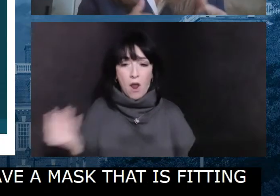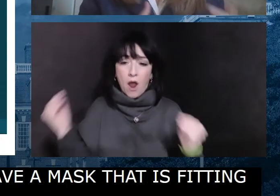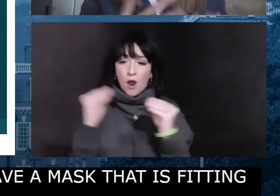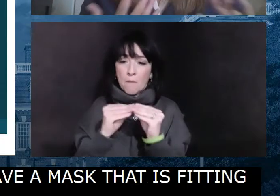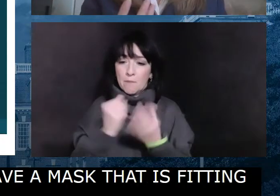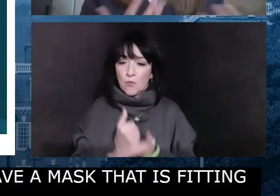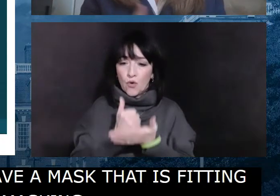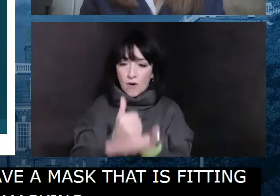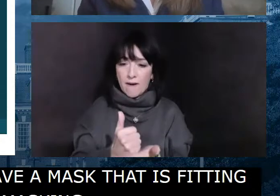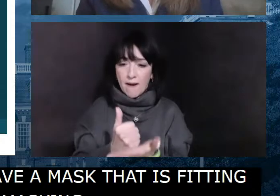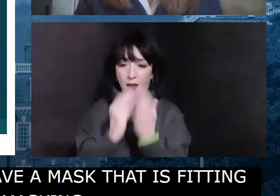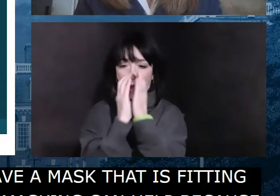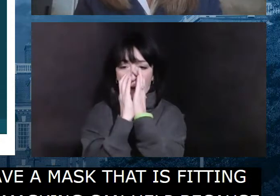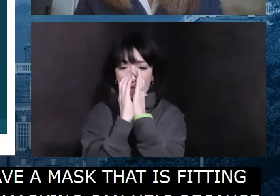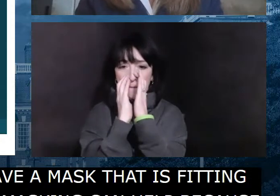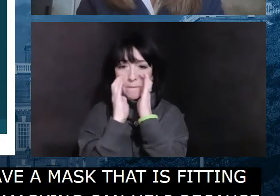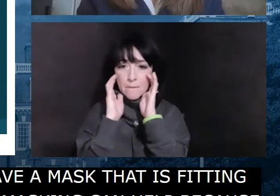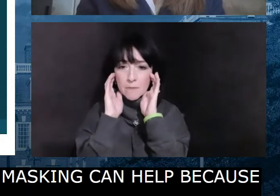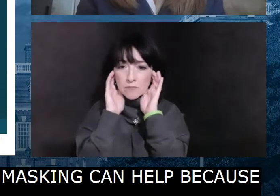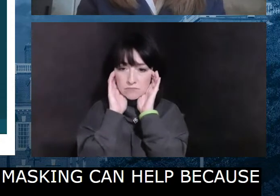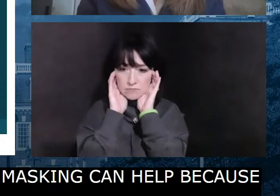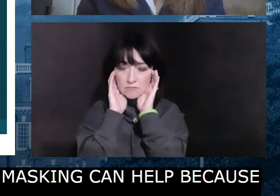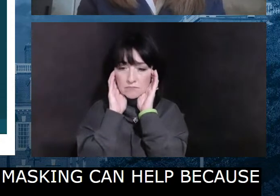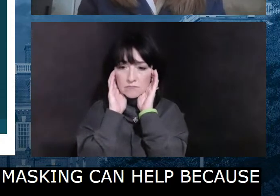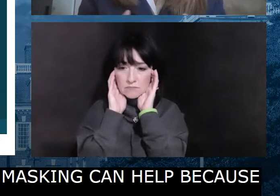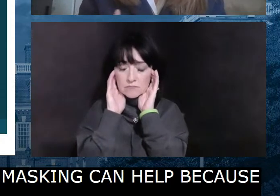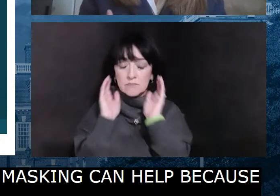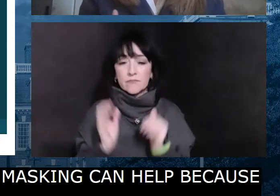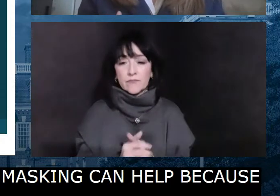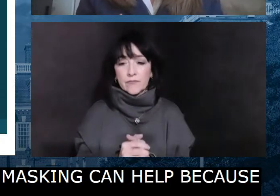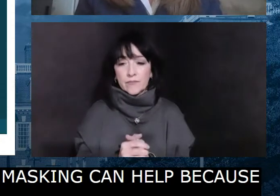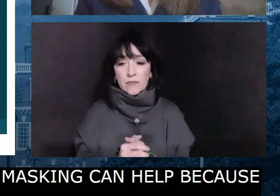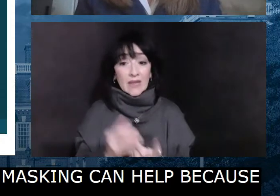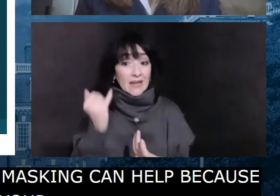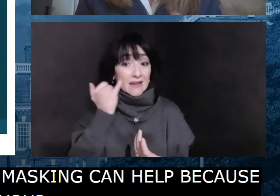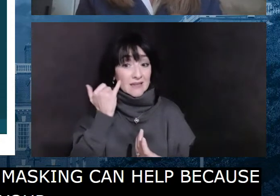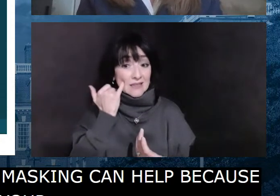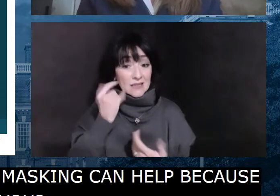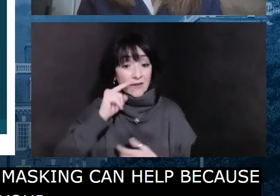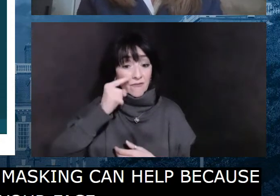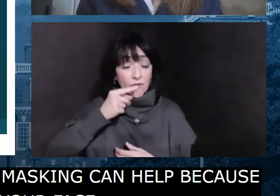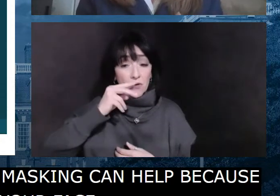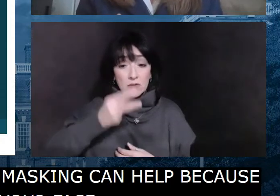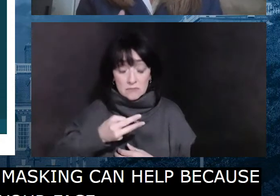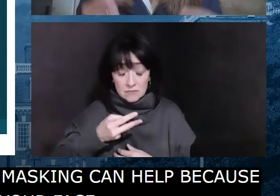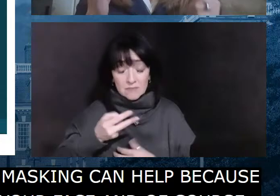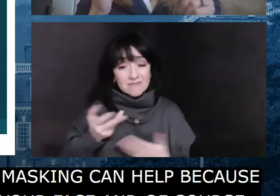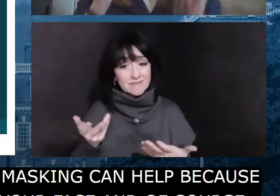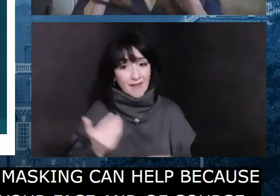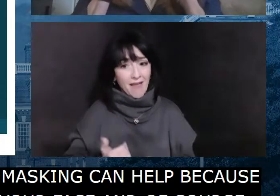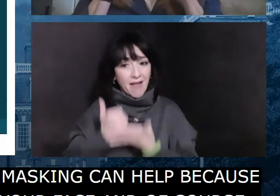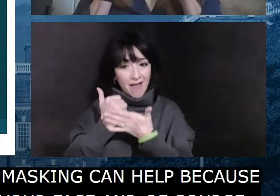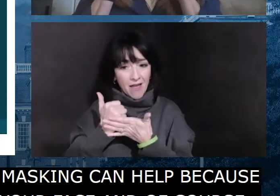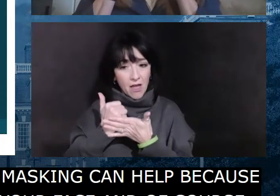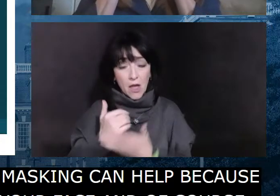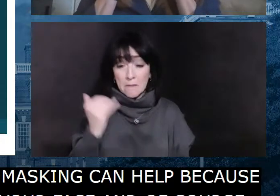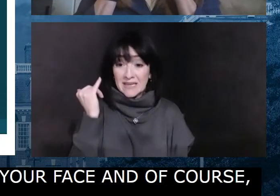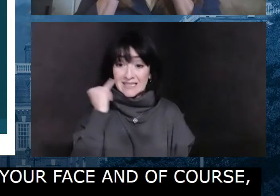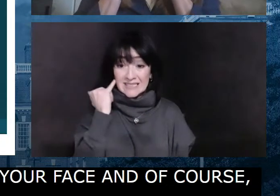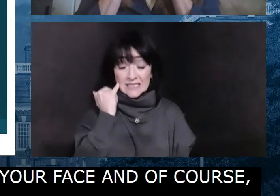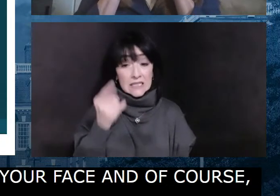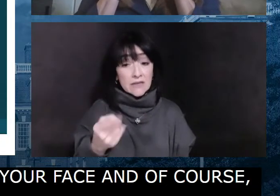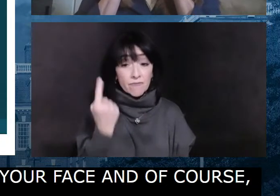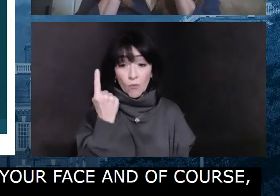of course, additional layers are beneficial, but also just using a single mask, you can tie